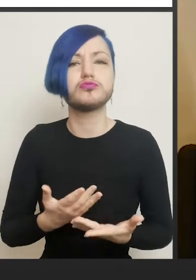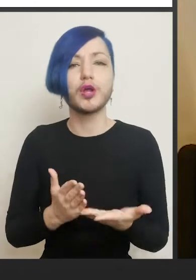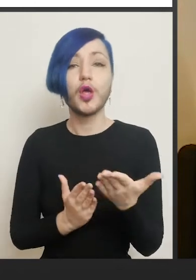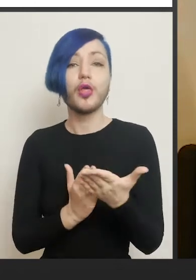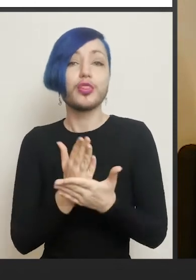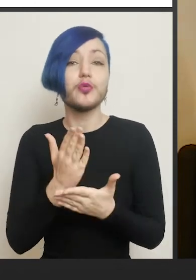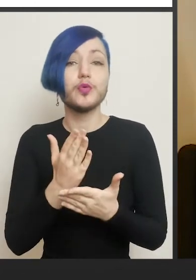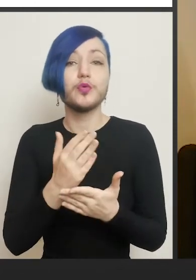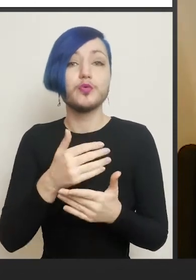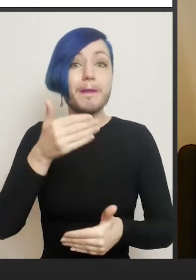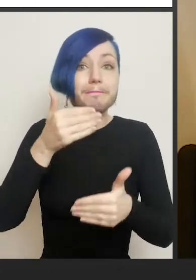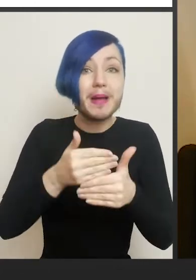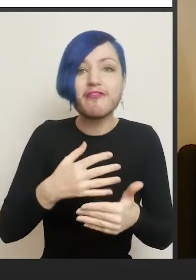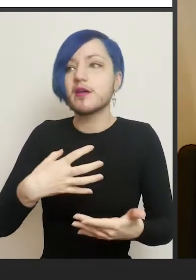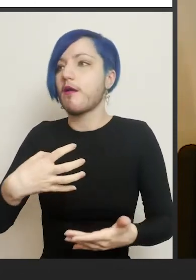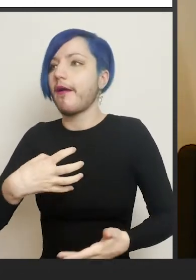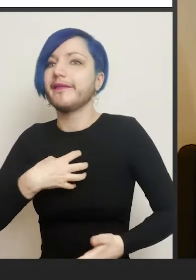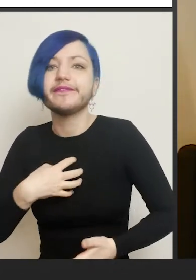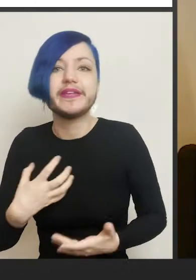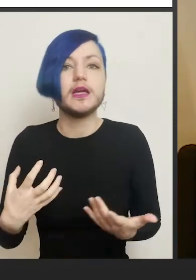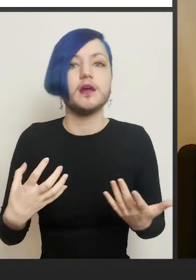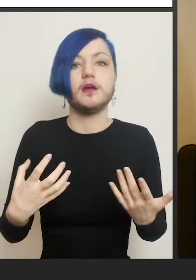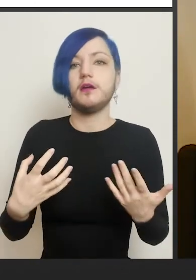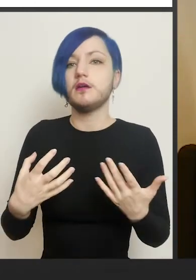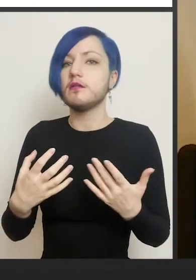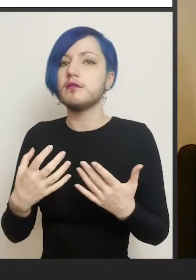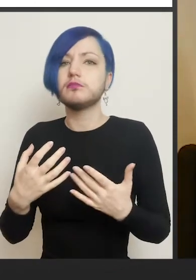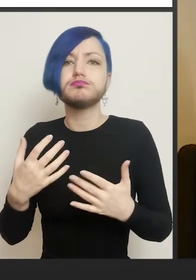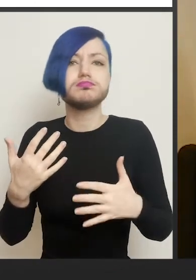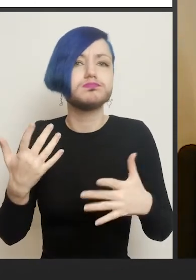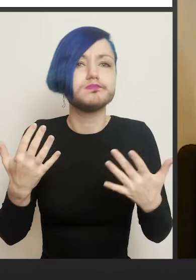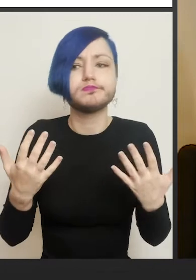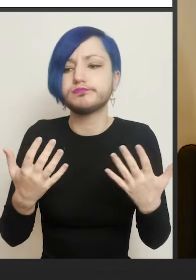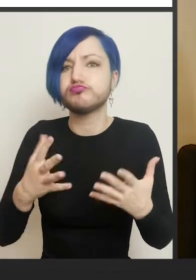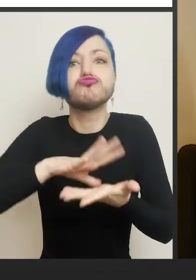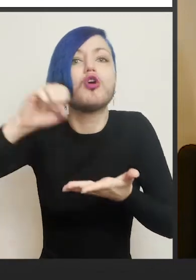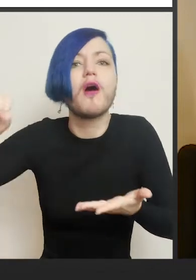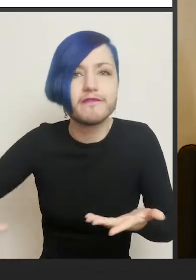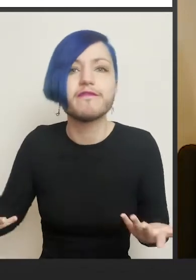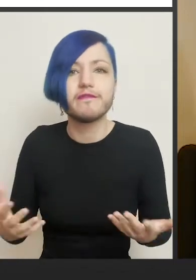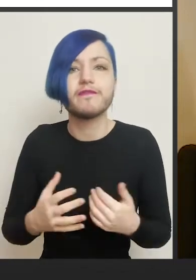by removing some of these barriers and fears and like really like painful